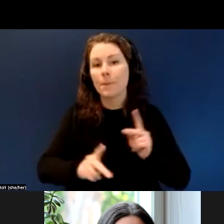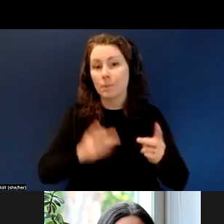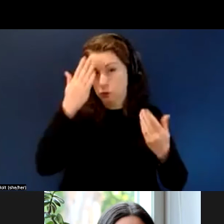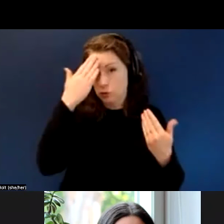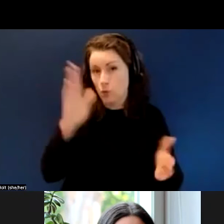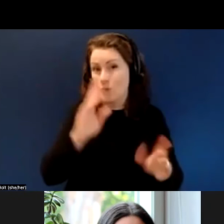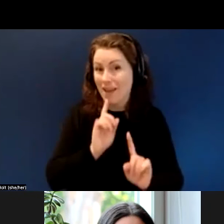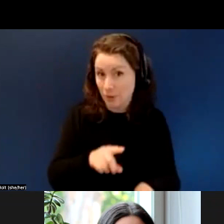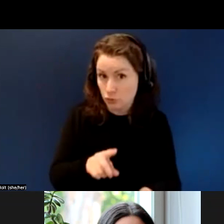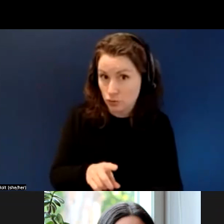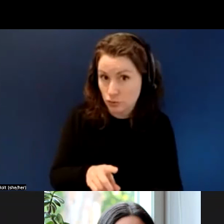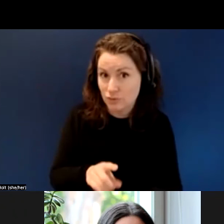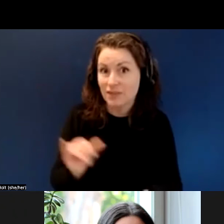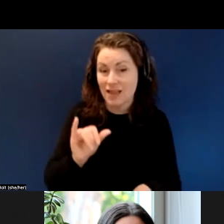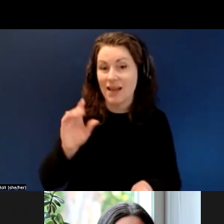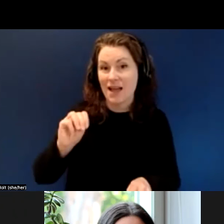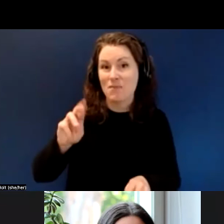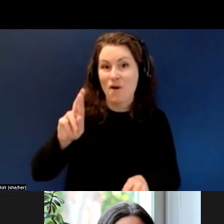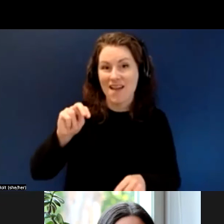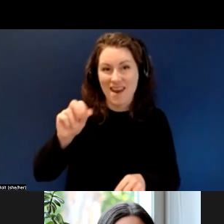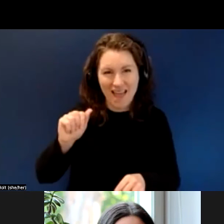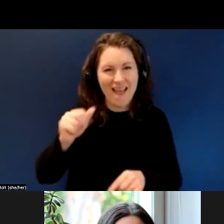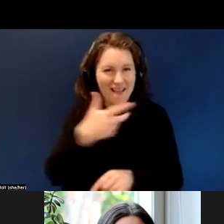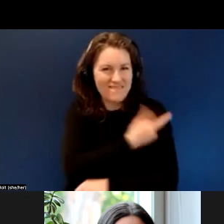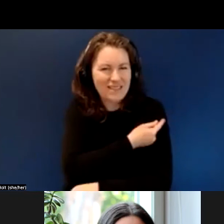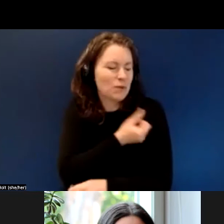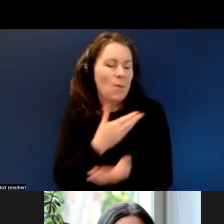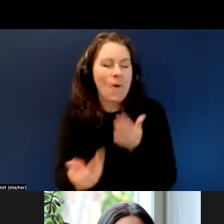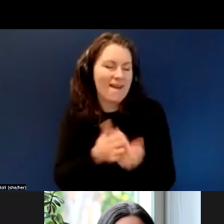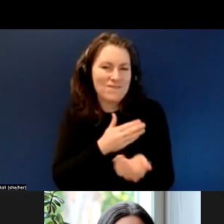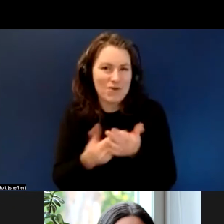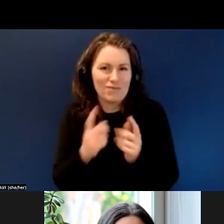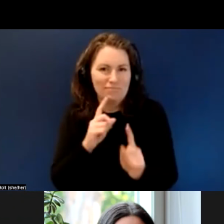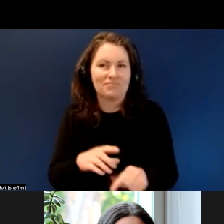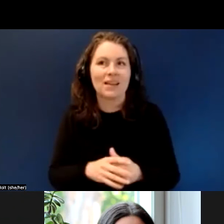to some questions like an mRNA vaccine or whatever it is,